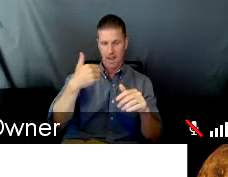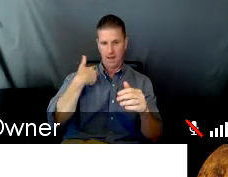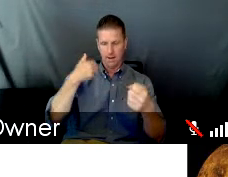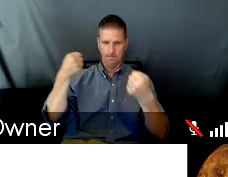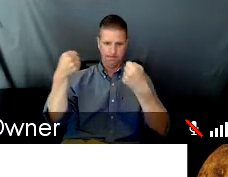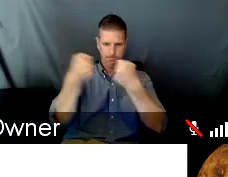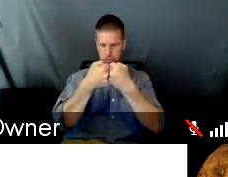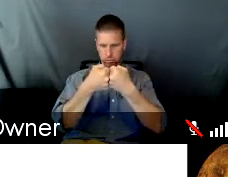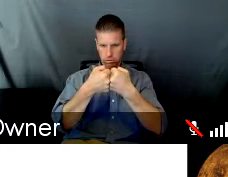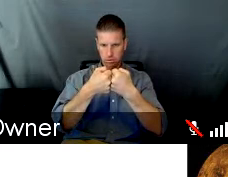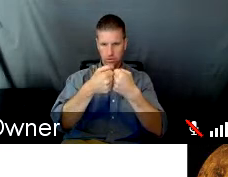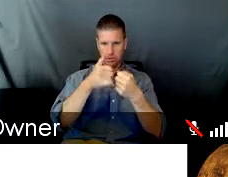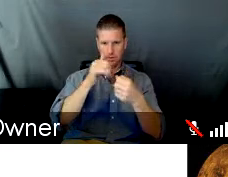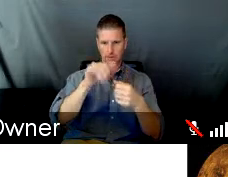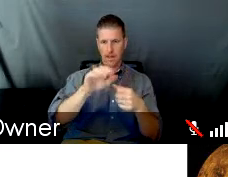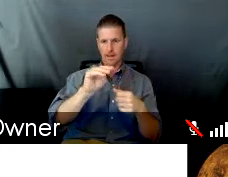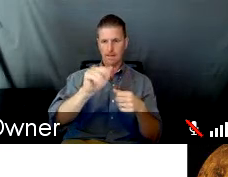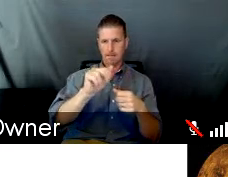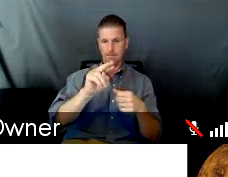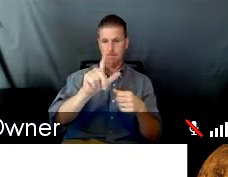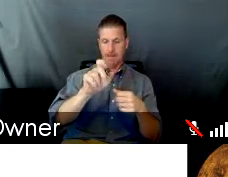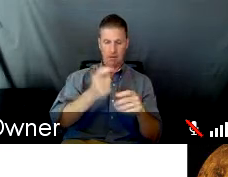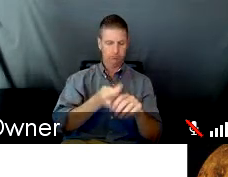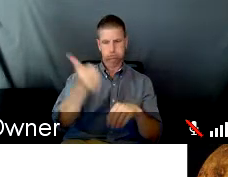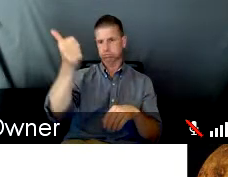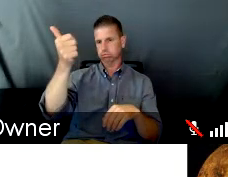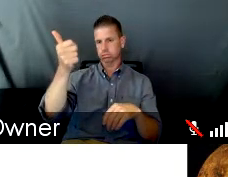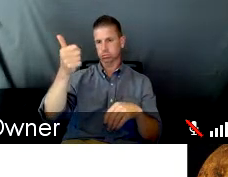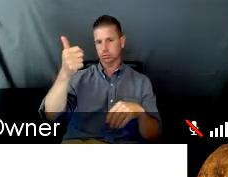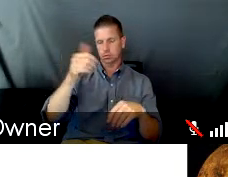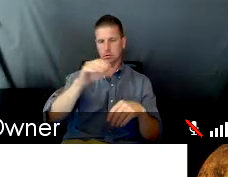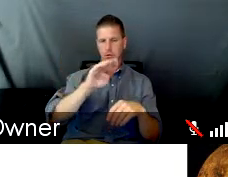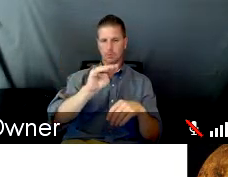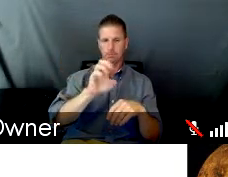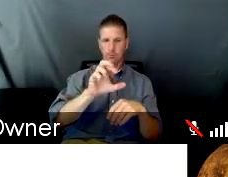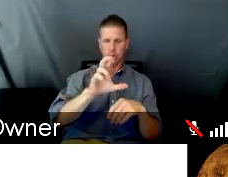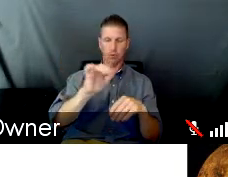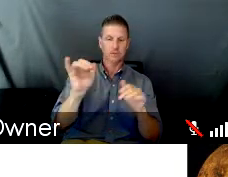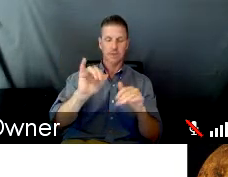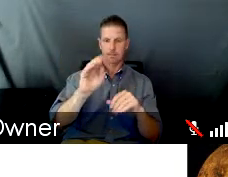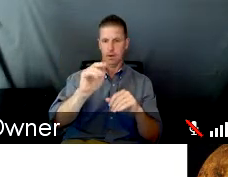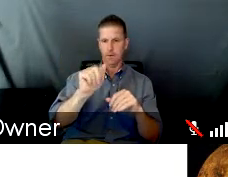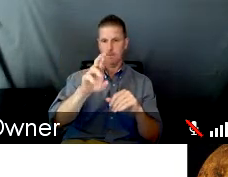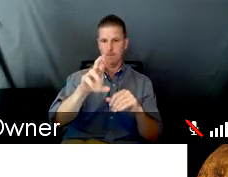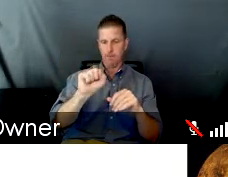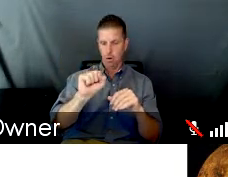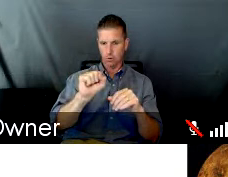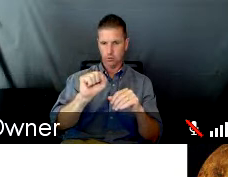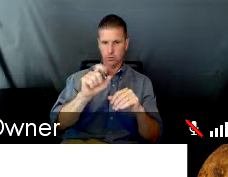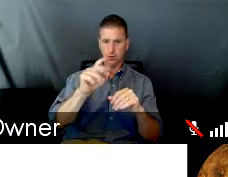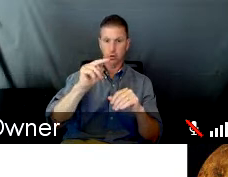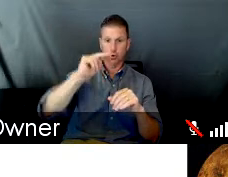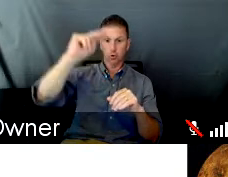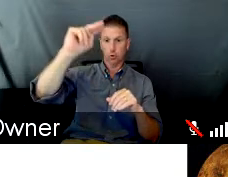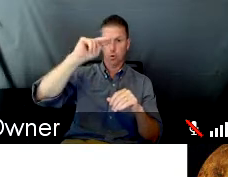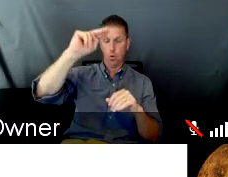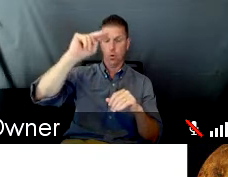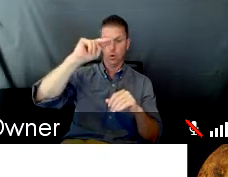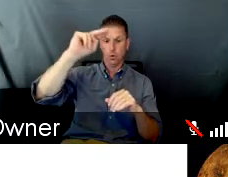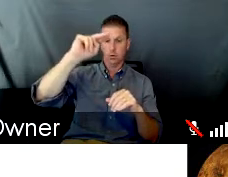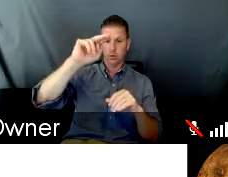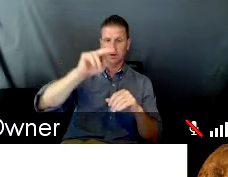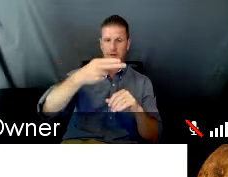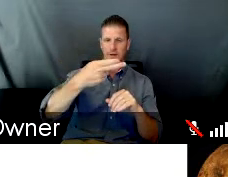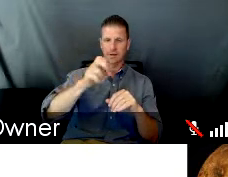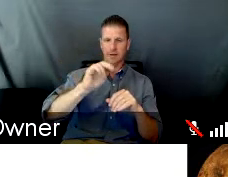which ejected the mantle of Mercury. Similarly, if you look at Mars, the northern hemisphere, you can see